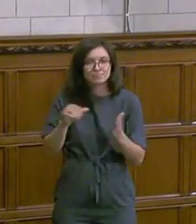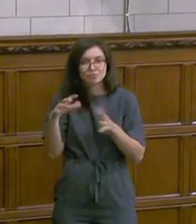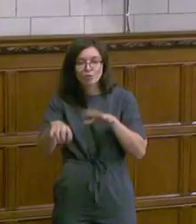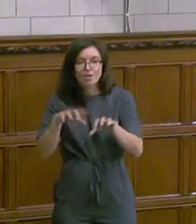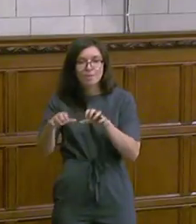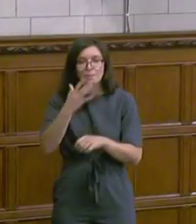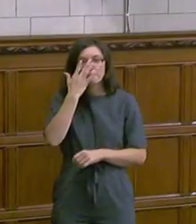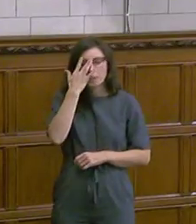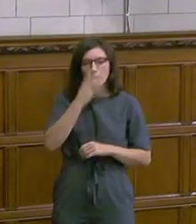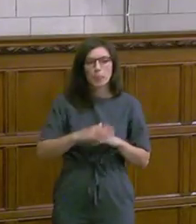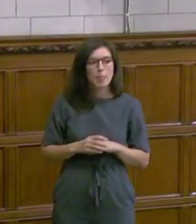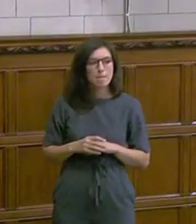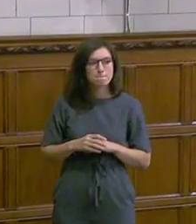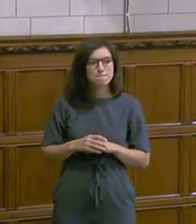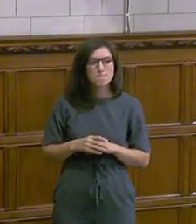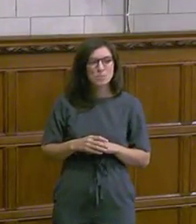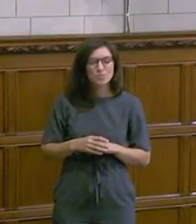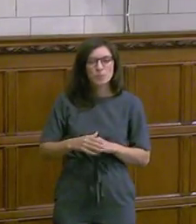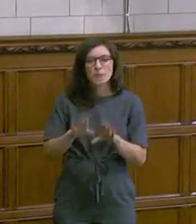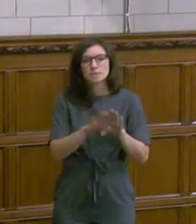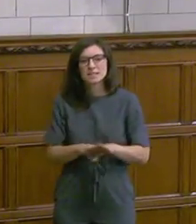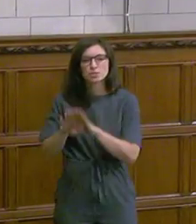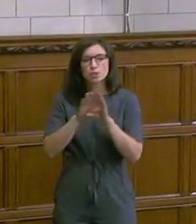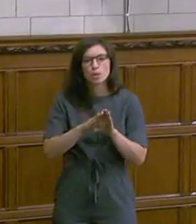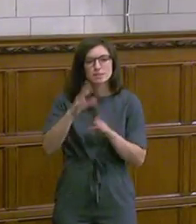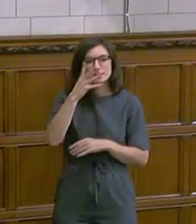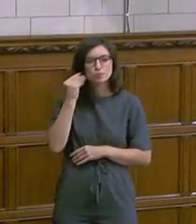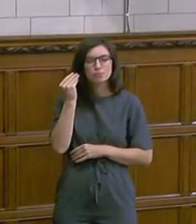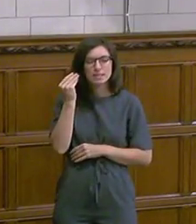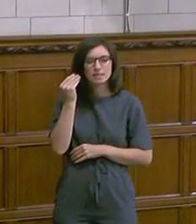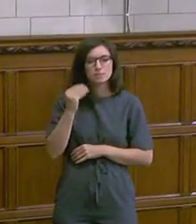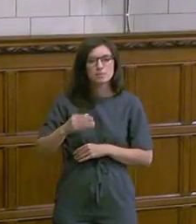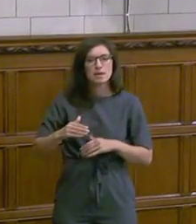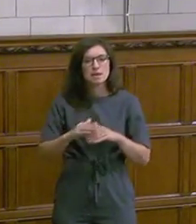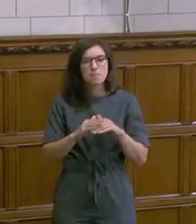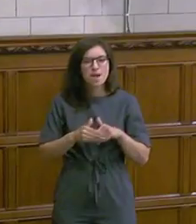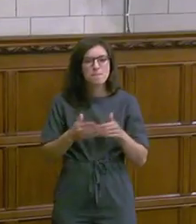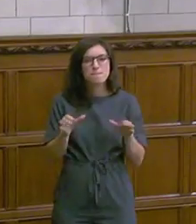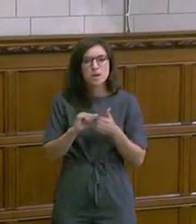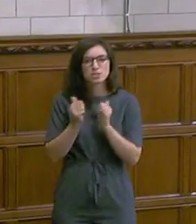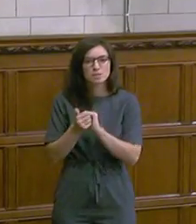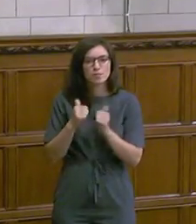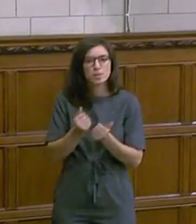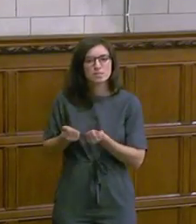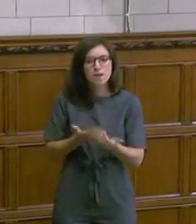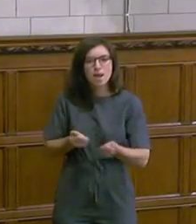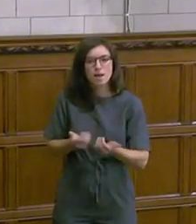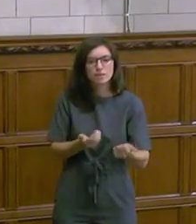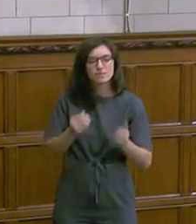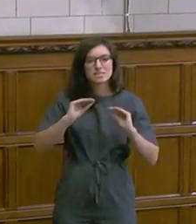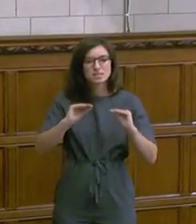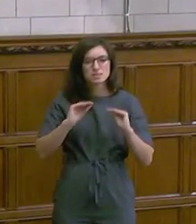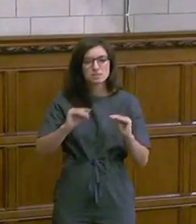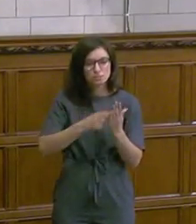a report from the National Sensory Impairment Partnership on the supplier of specialist teachers. This report